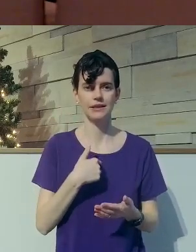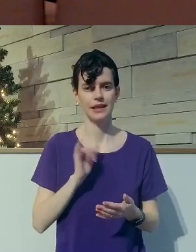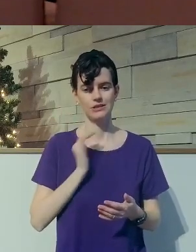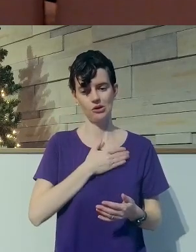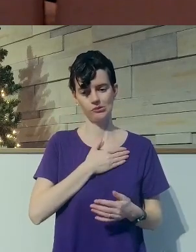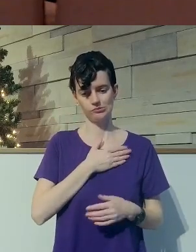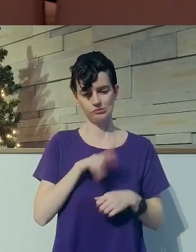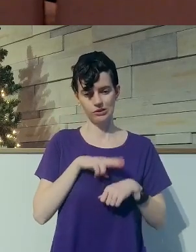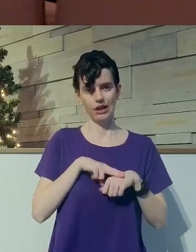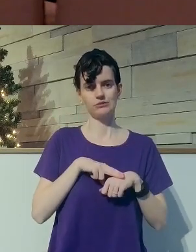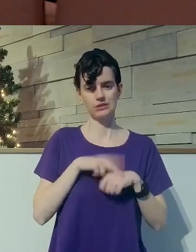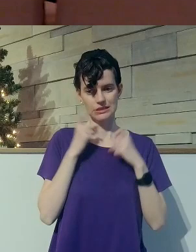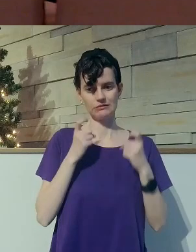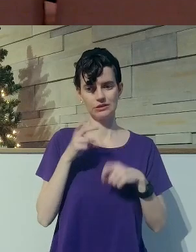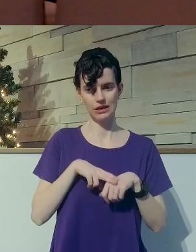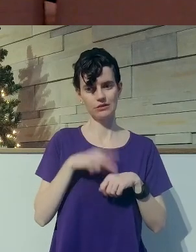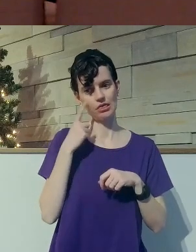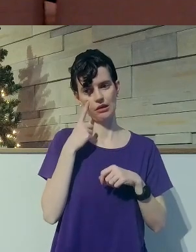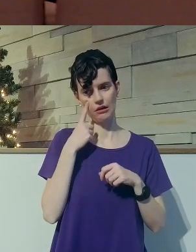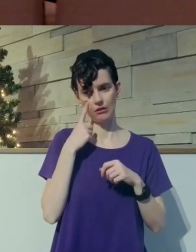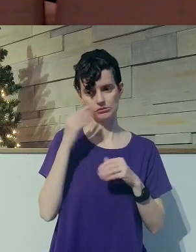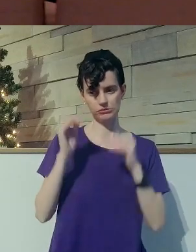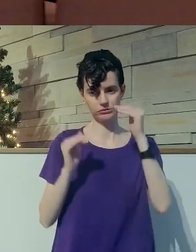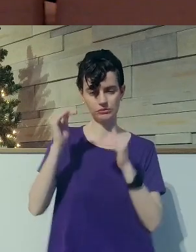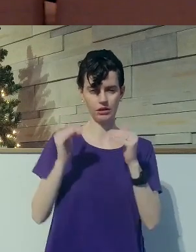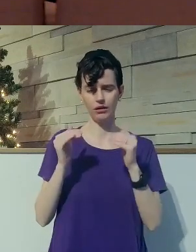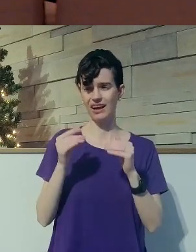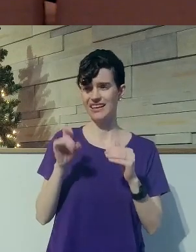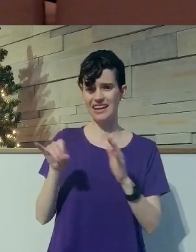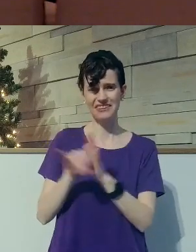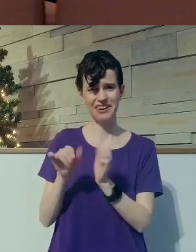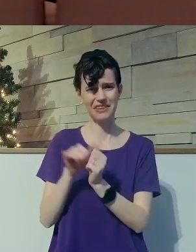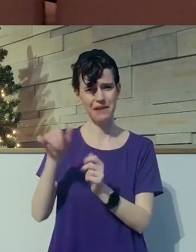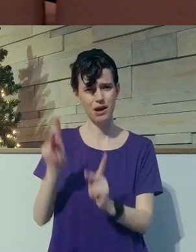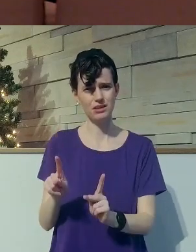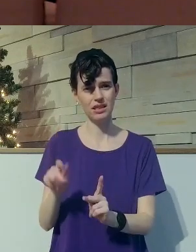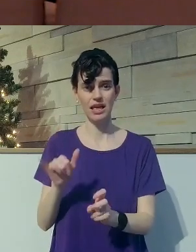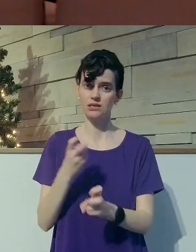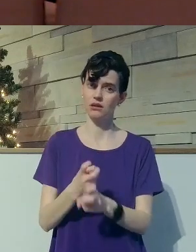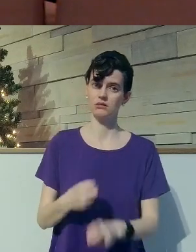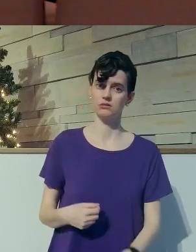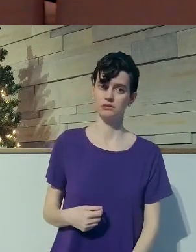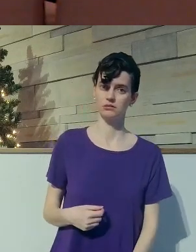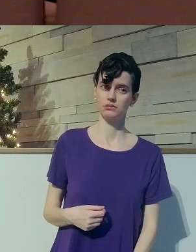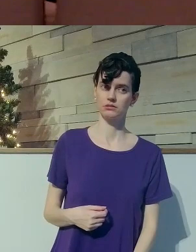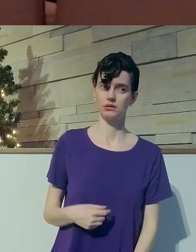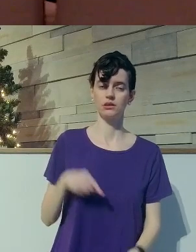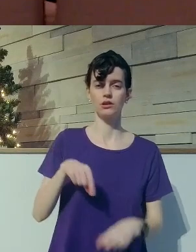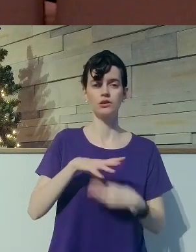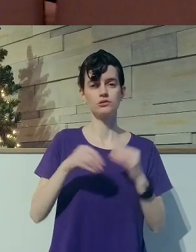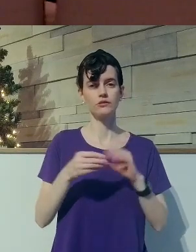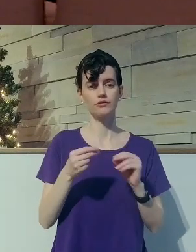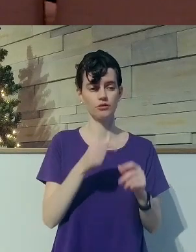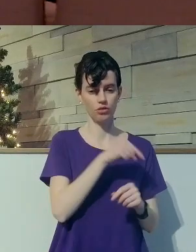nature. But I have to identify with that person. That's what's hard. In the story of